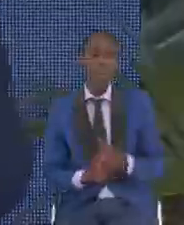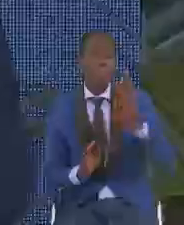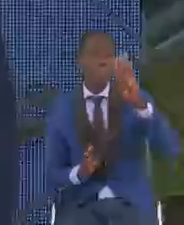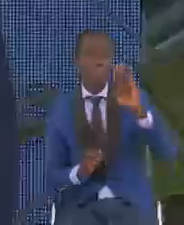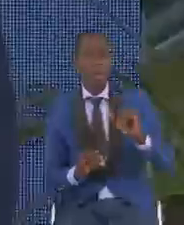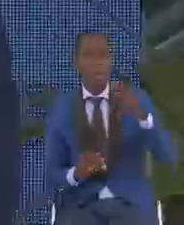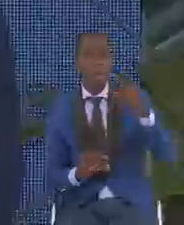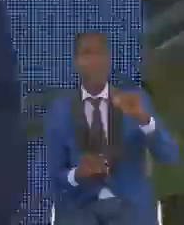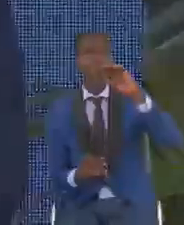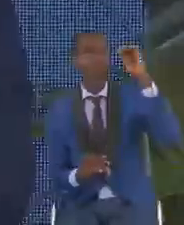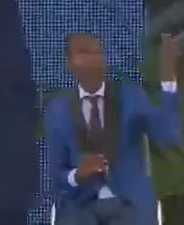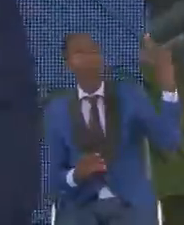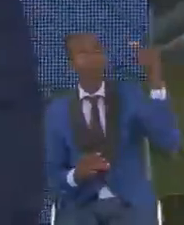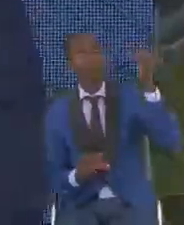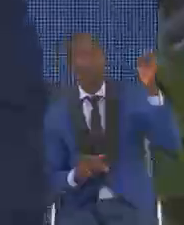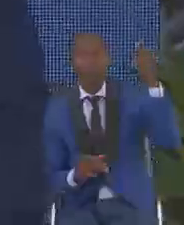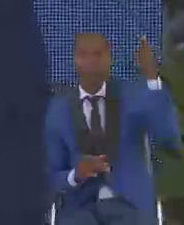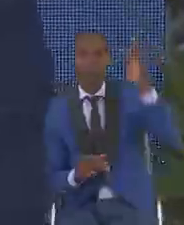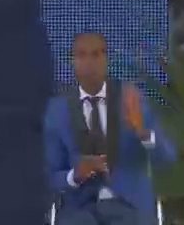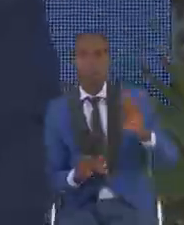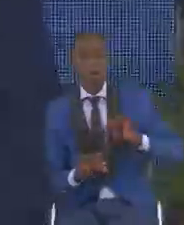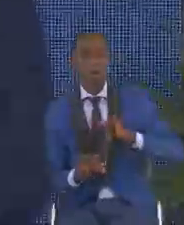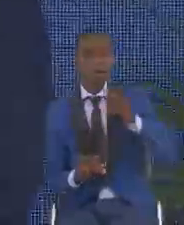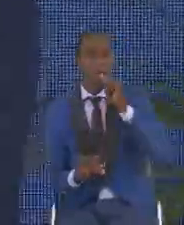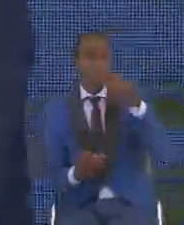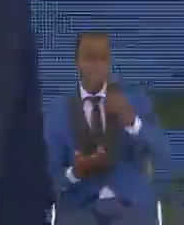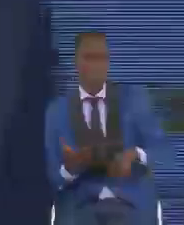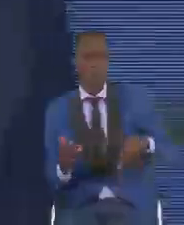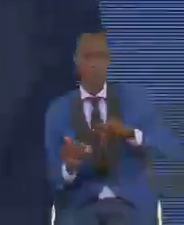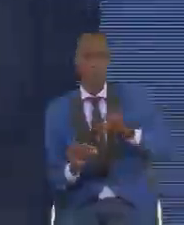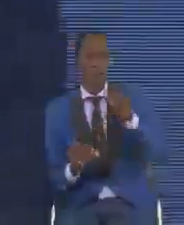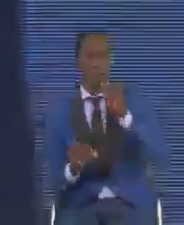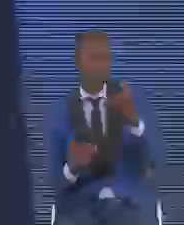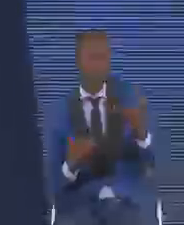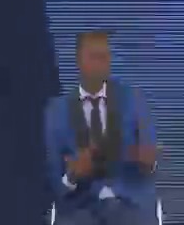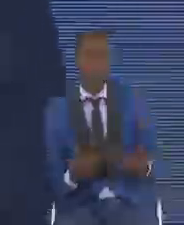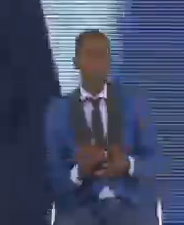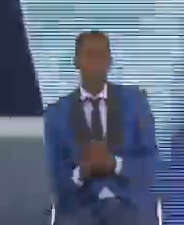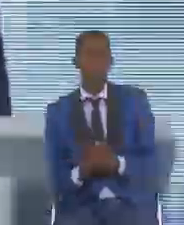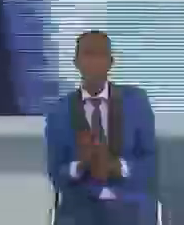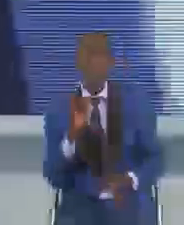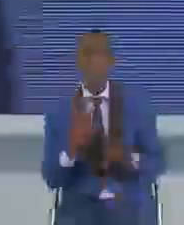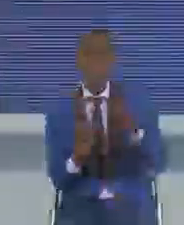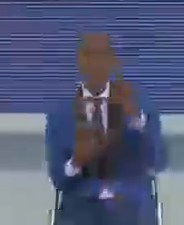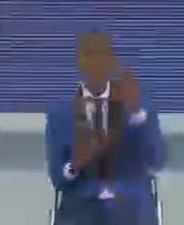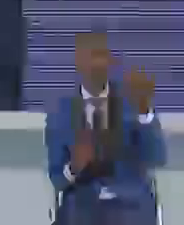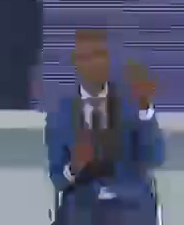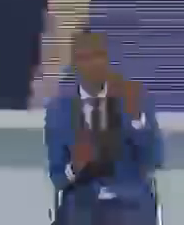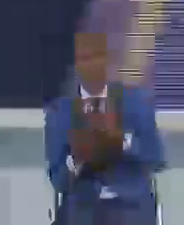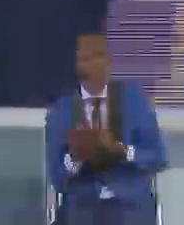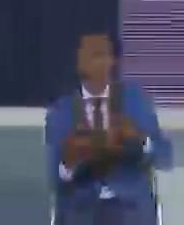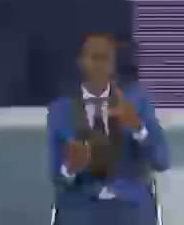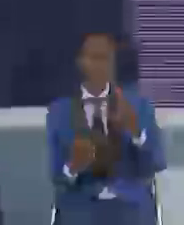grace of God, I am what I am. If you saw somebody